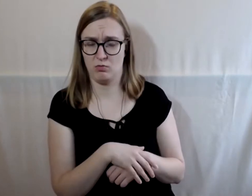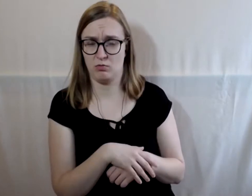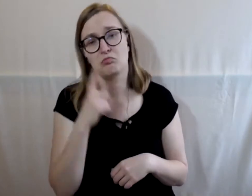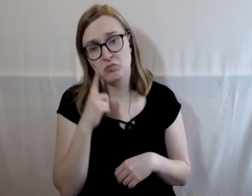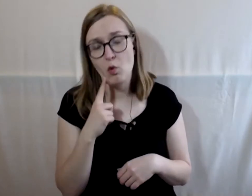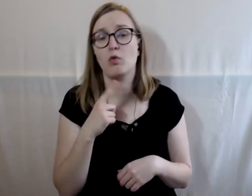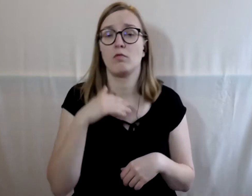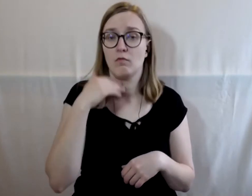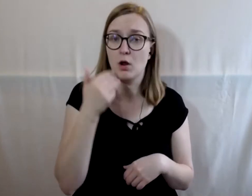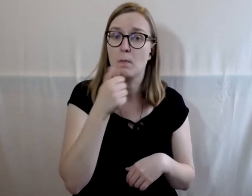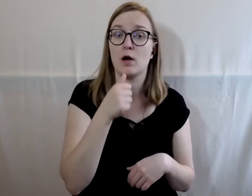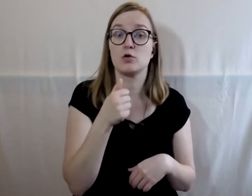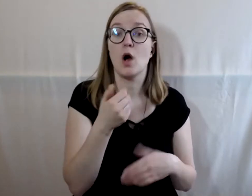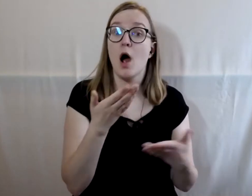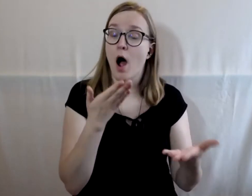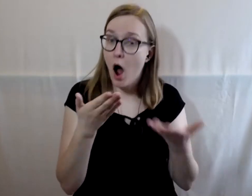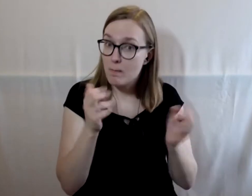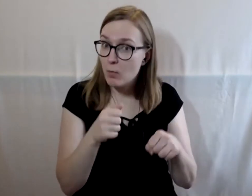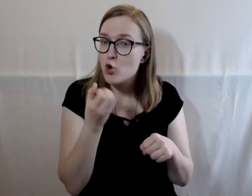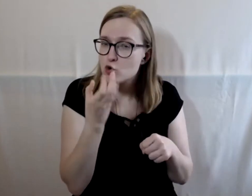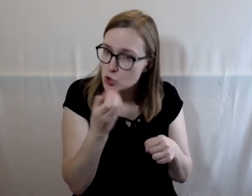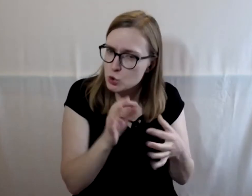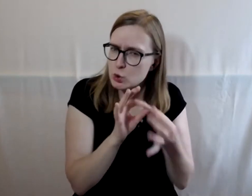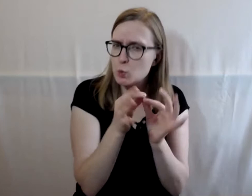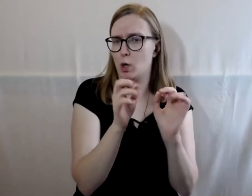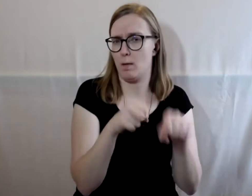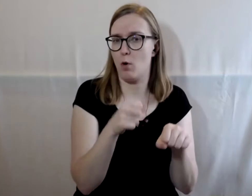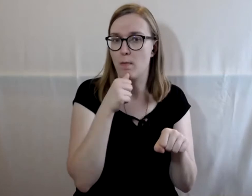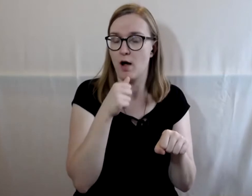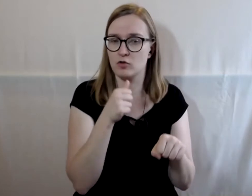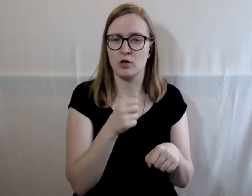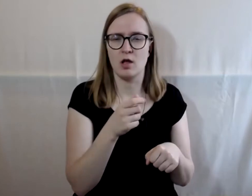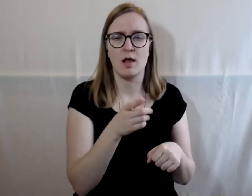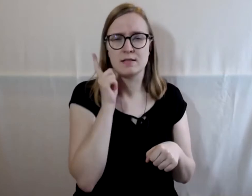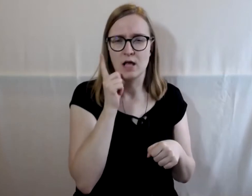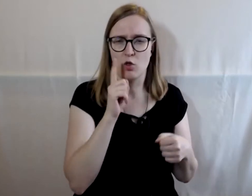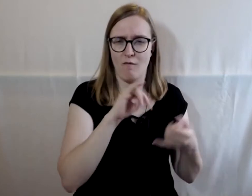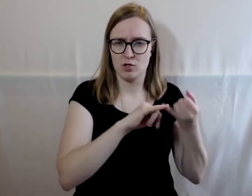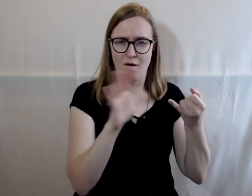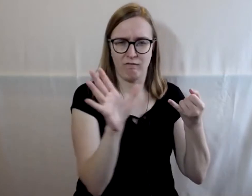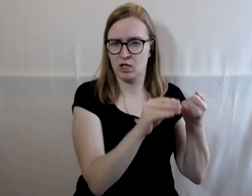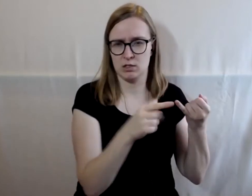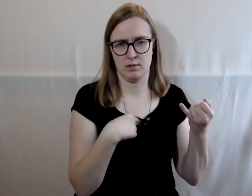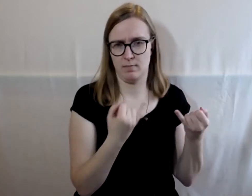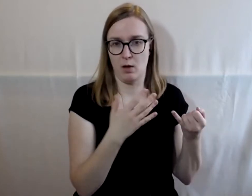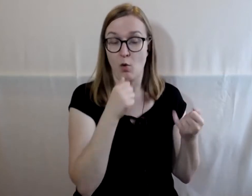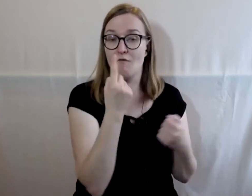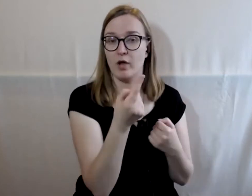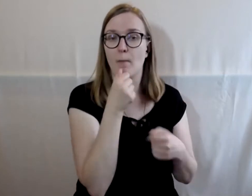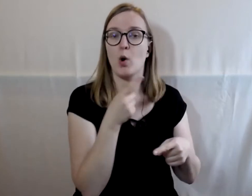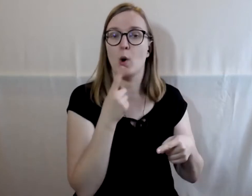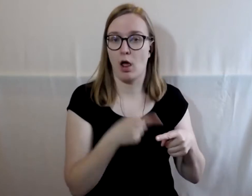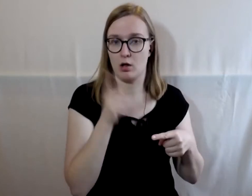in Greek history or ancient history or Roman history. So in other